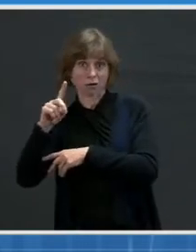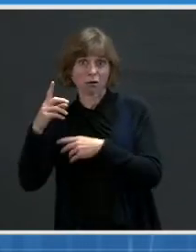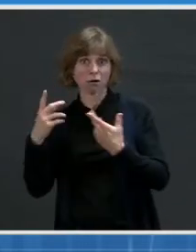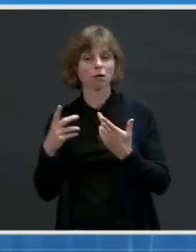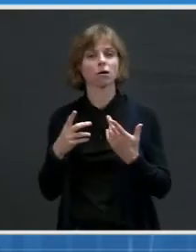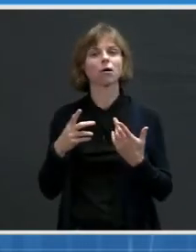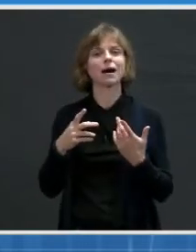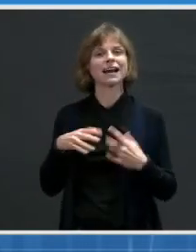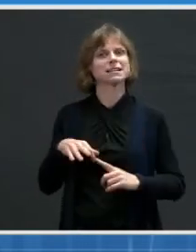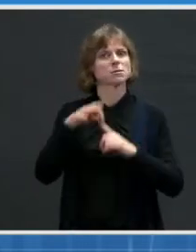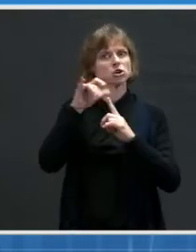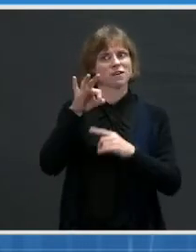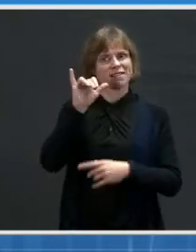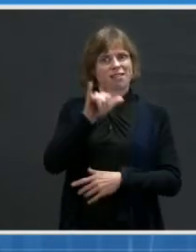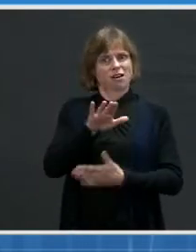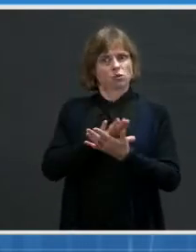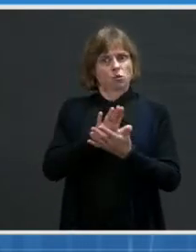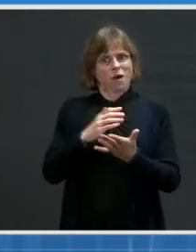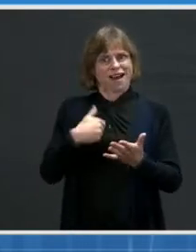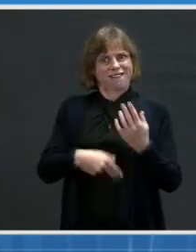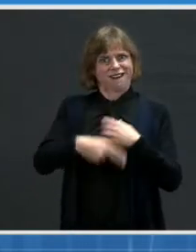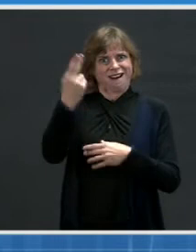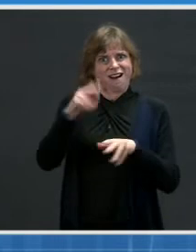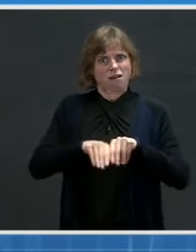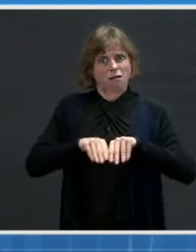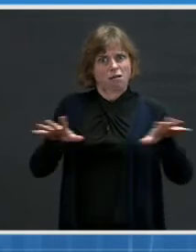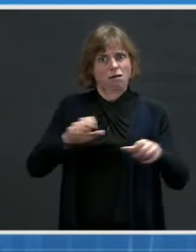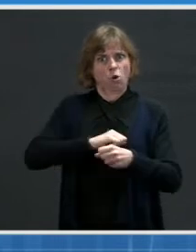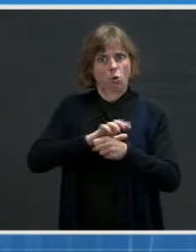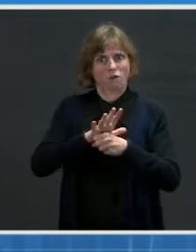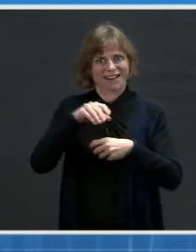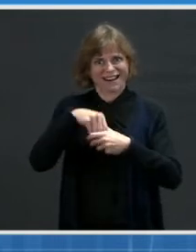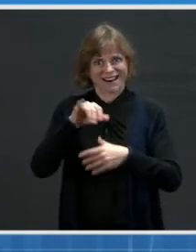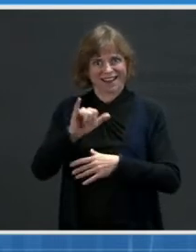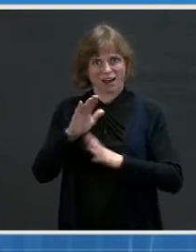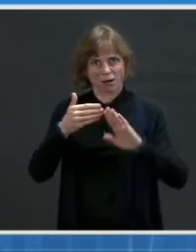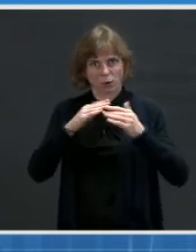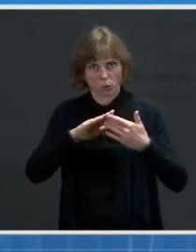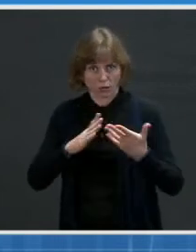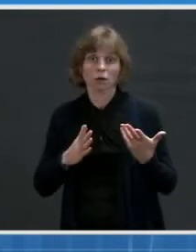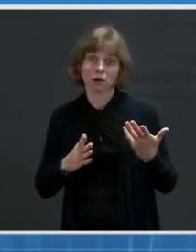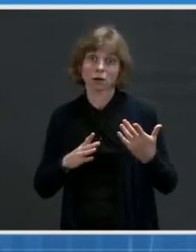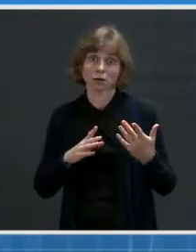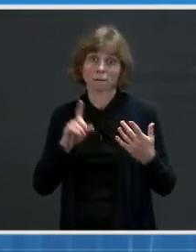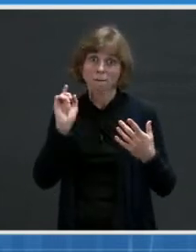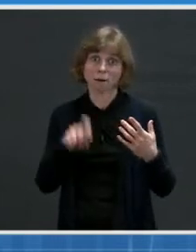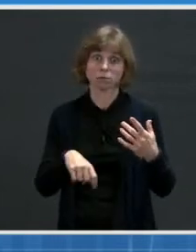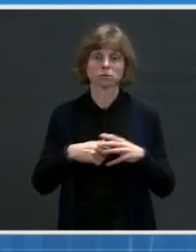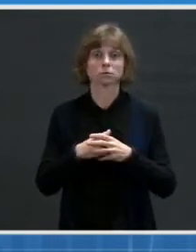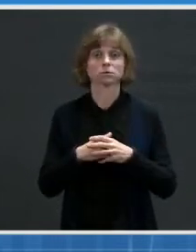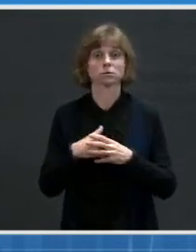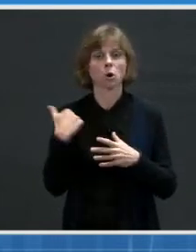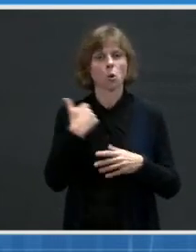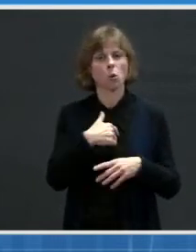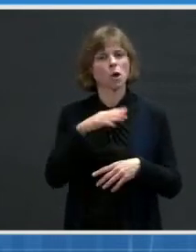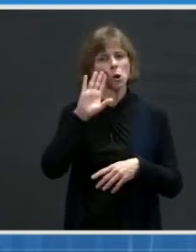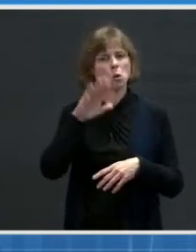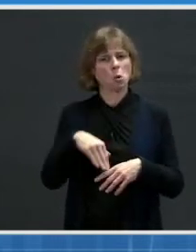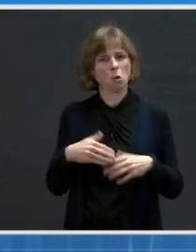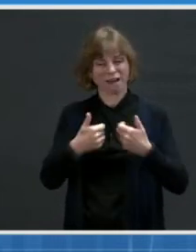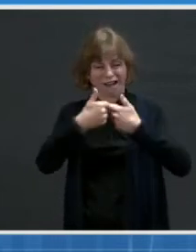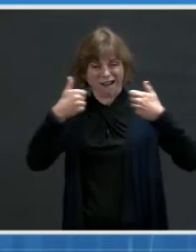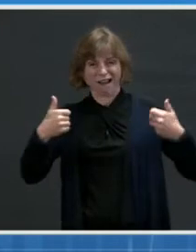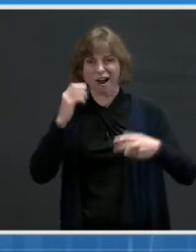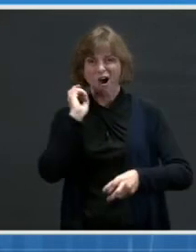of COVID-19 in their community. As we have noted, distancing requirements, which we recognize are very challenging, can